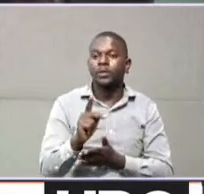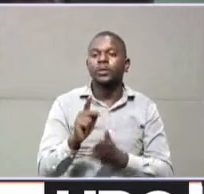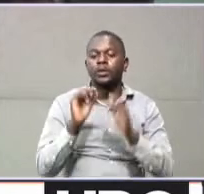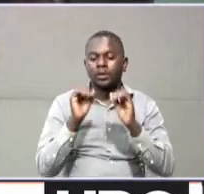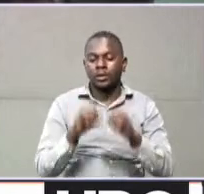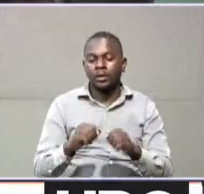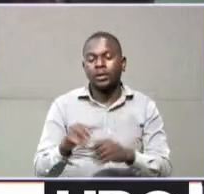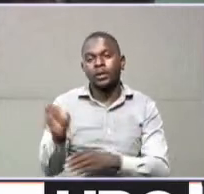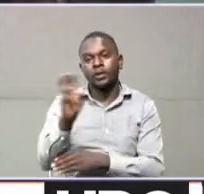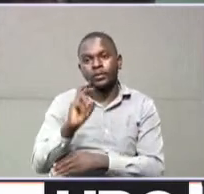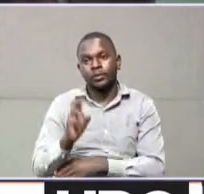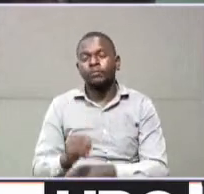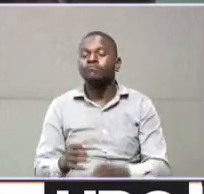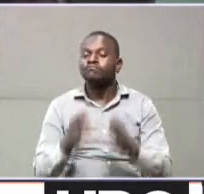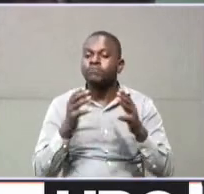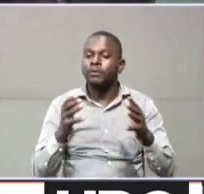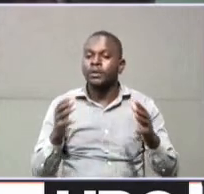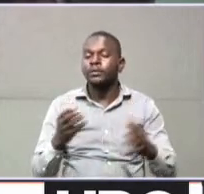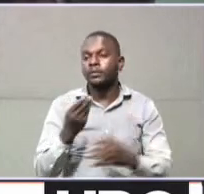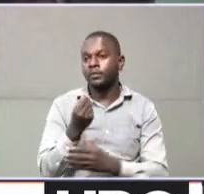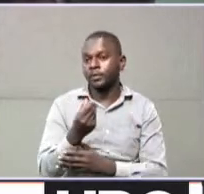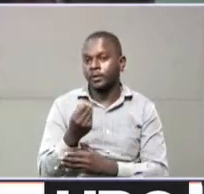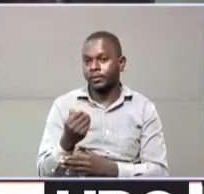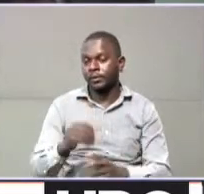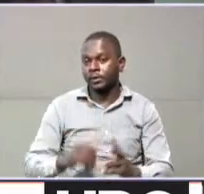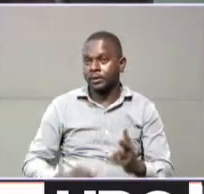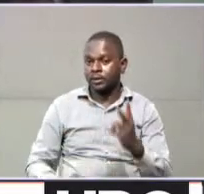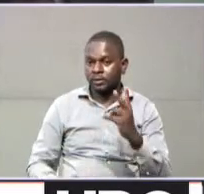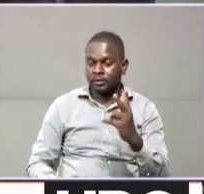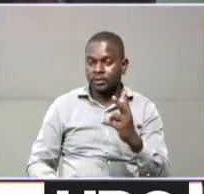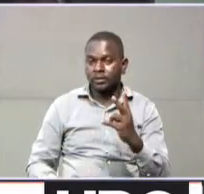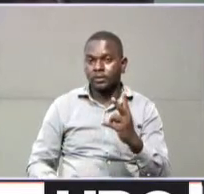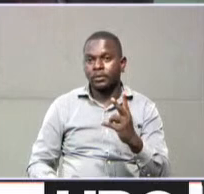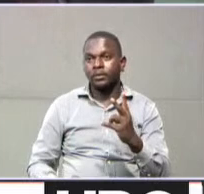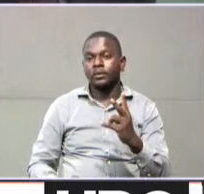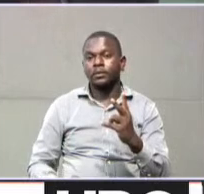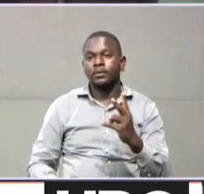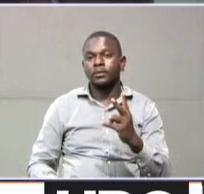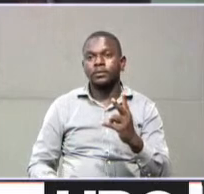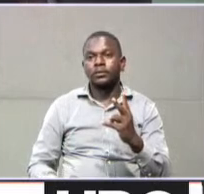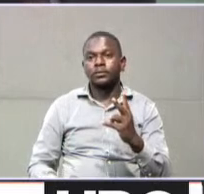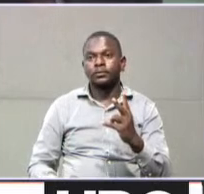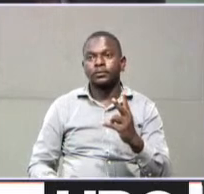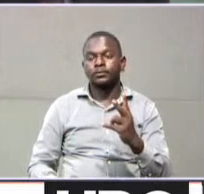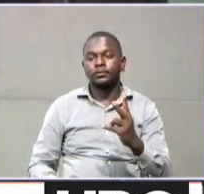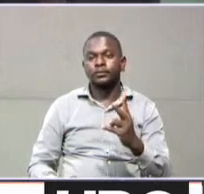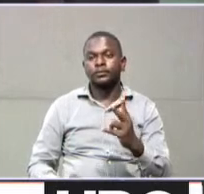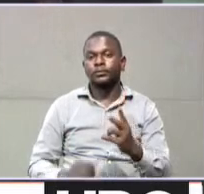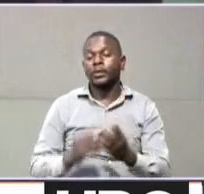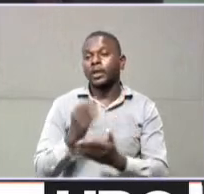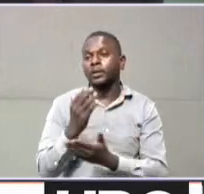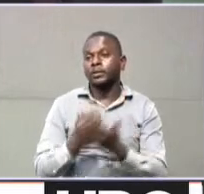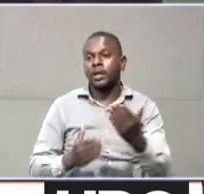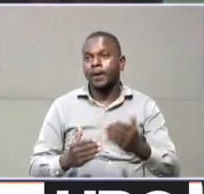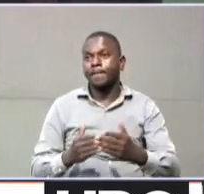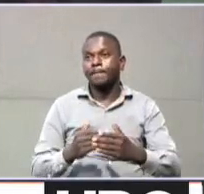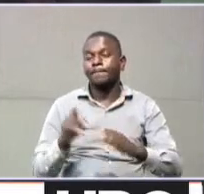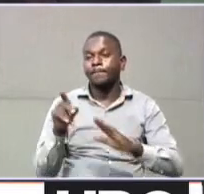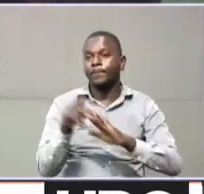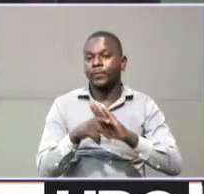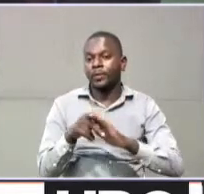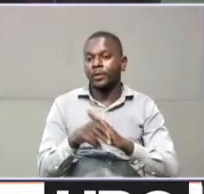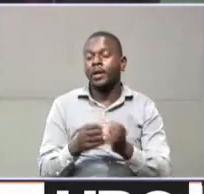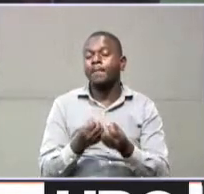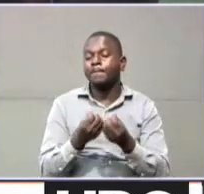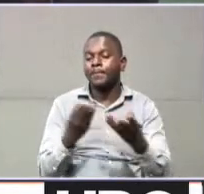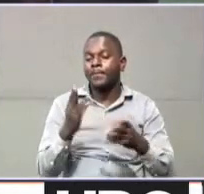that we can monitor this huge amount of money secondly um some polishes have